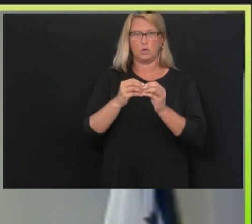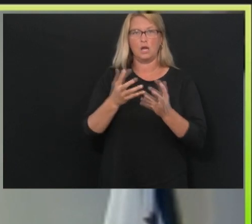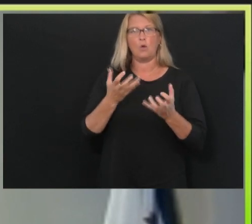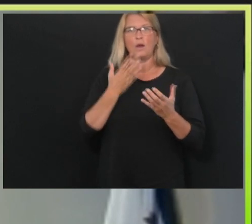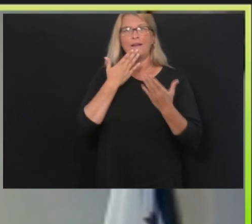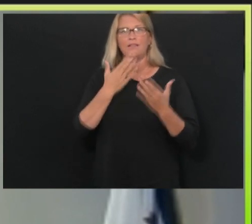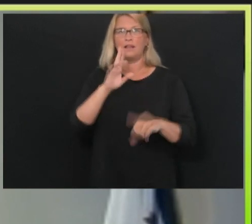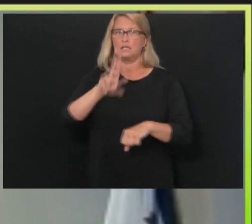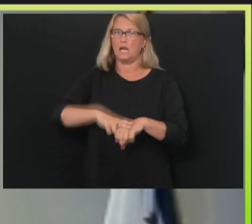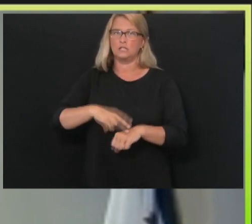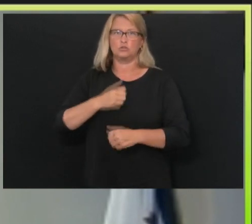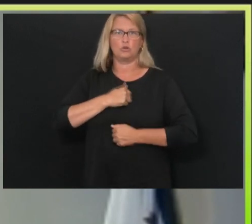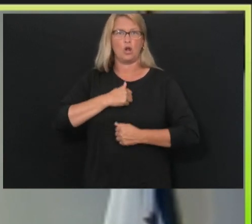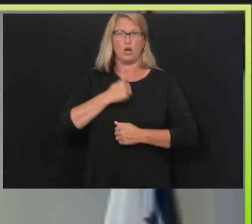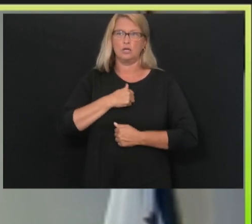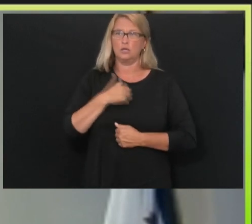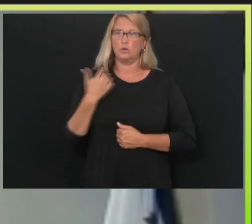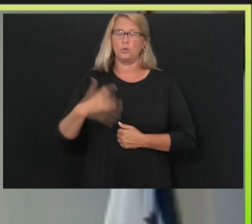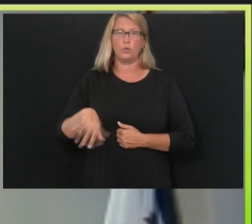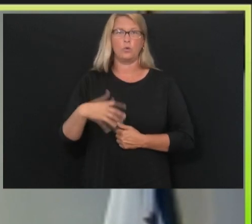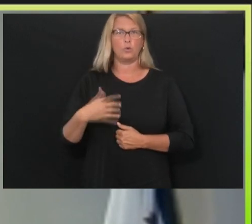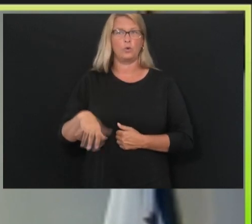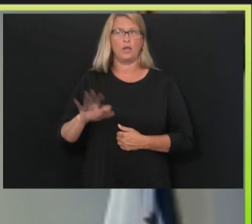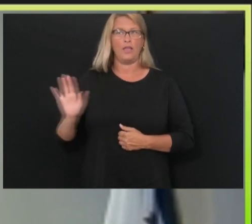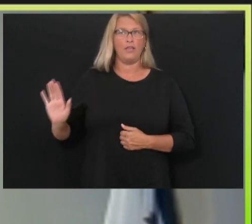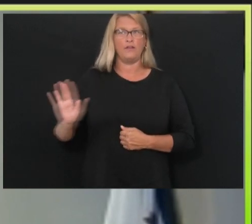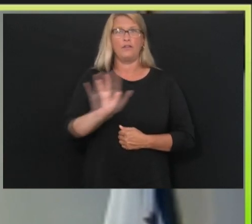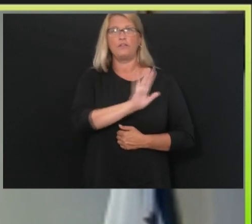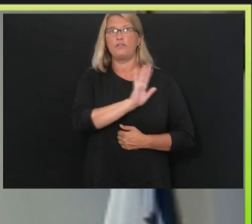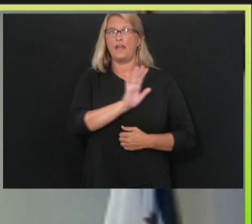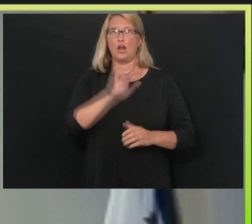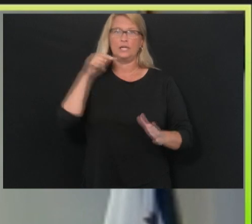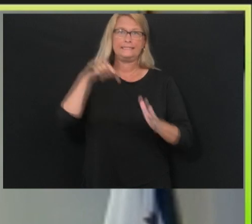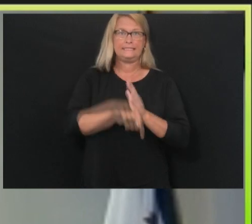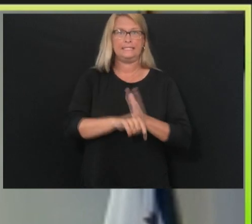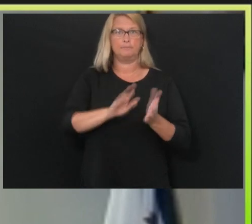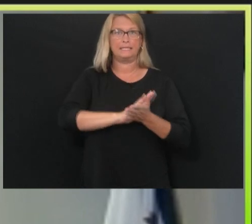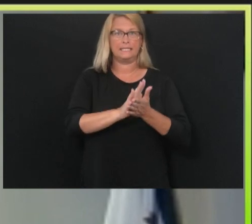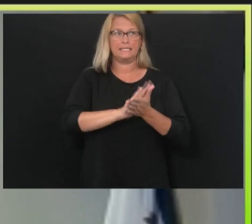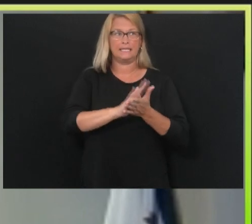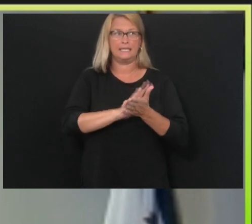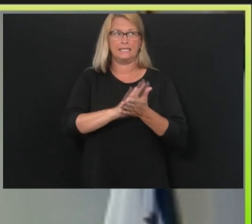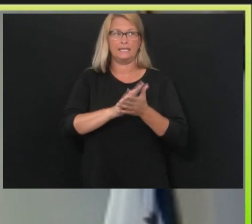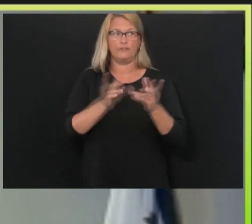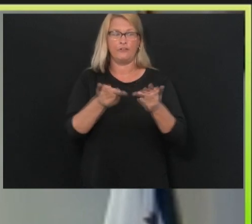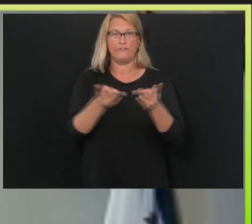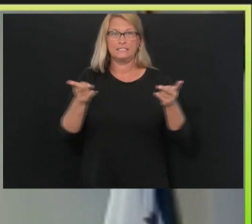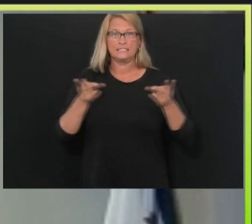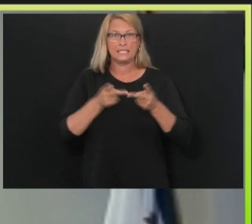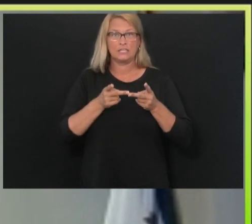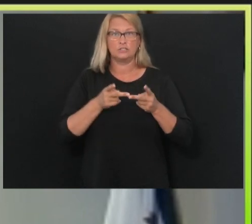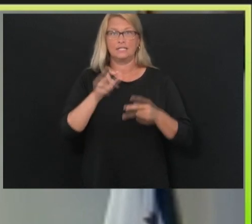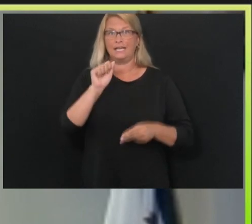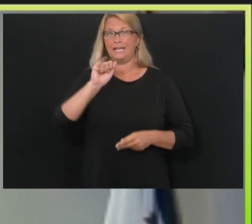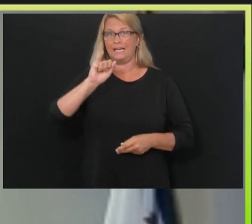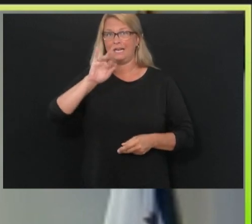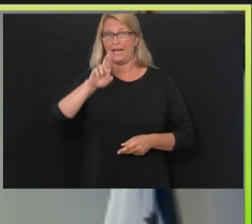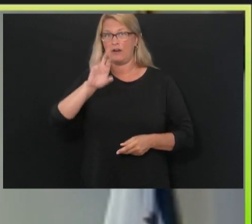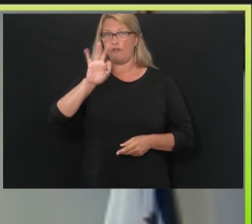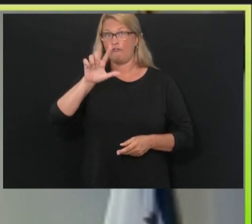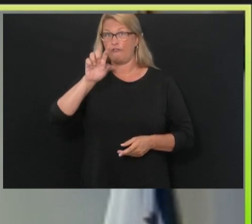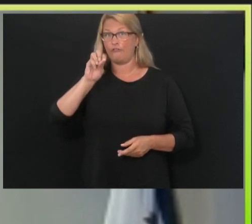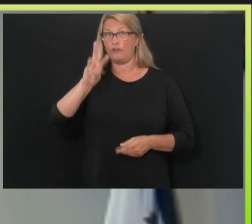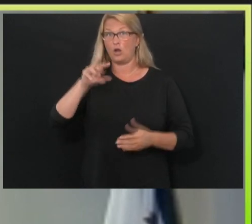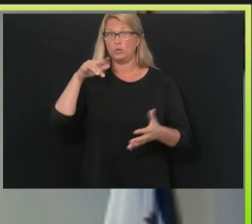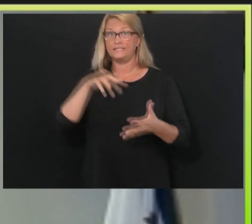Guard. Again, without the Guard doing their deep cleaning of these facilities, their airflow studies, and making sure